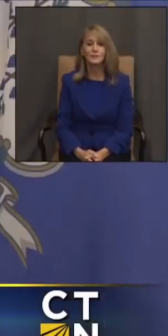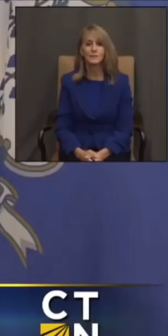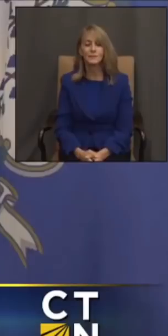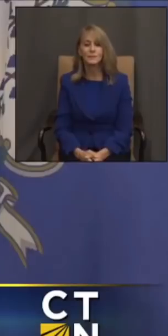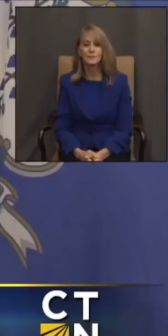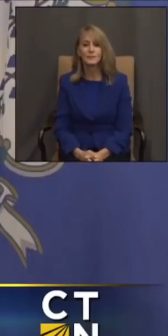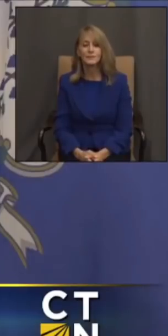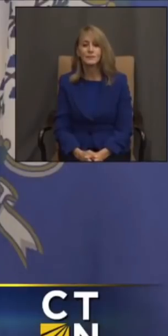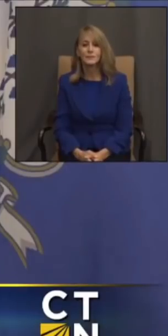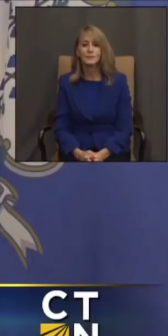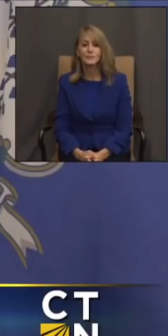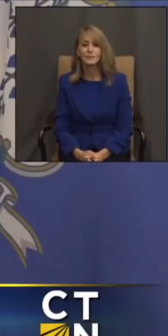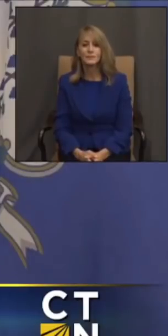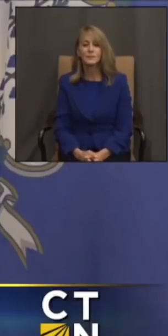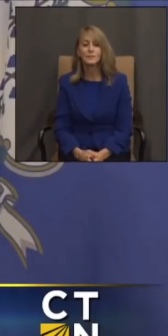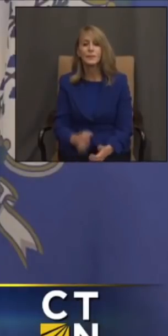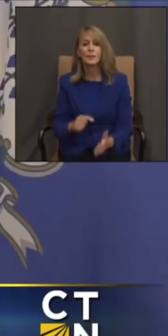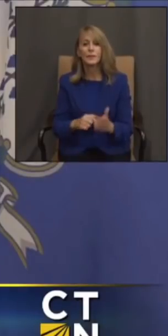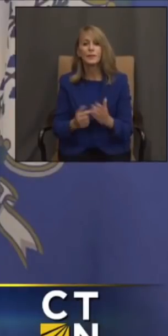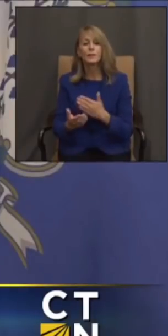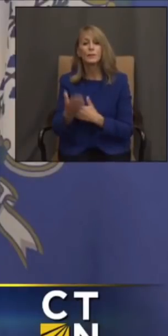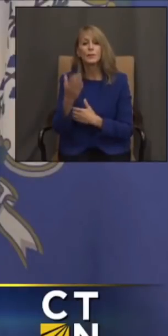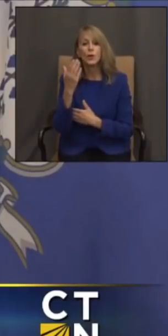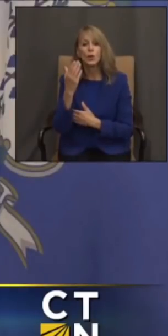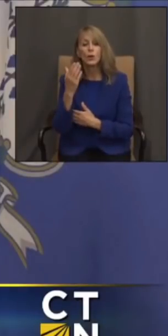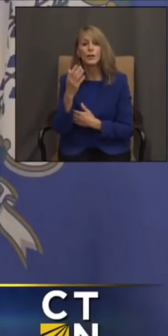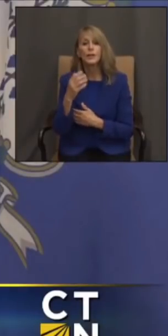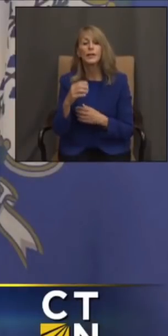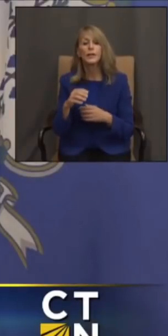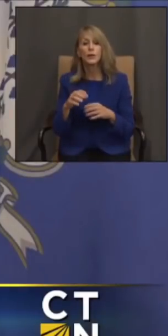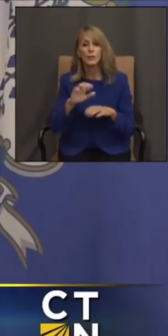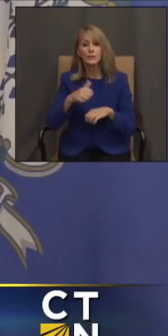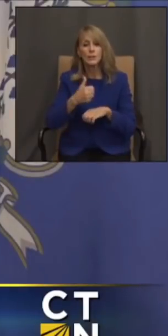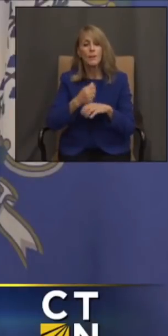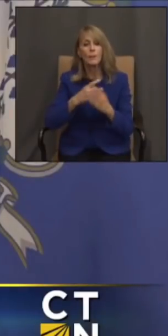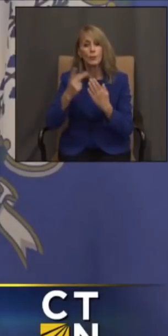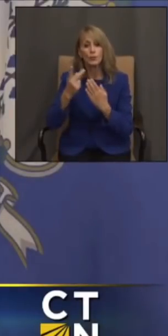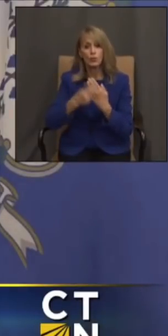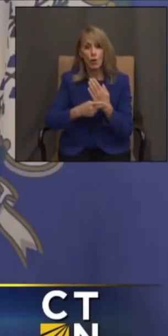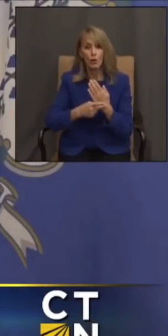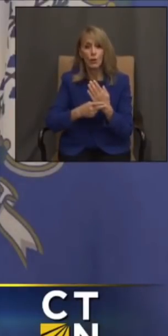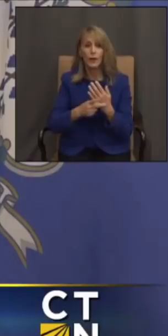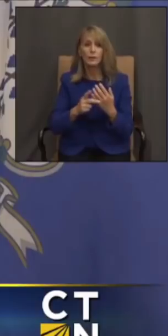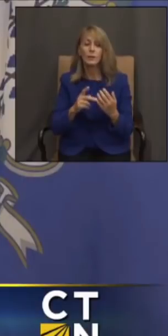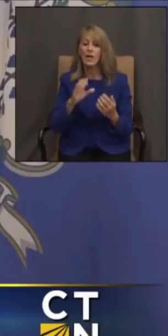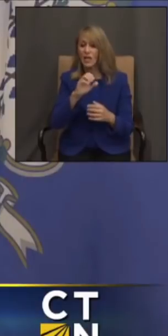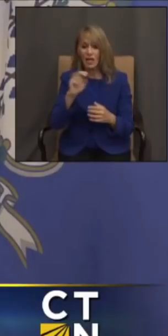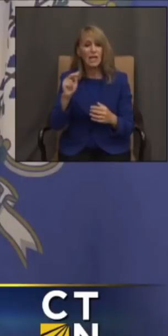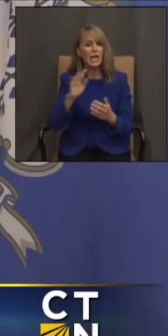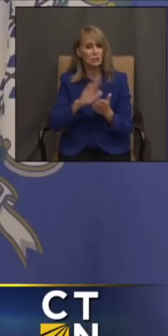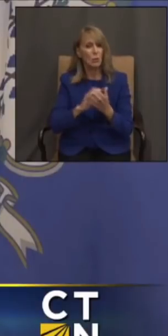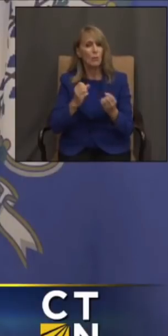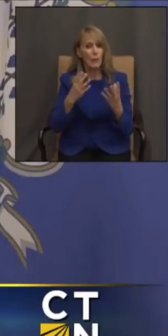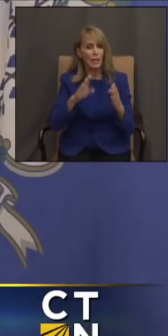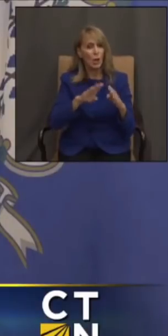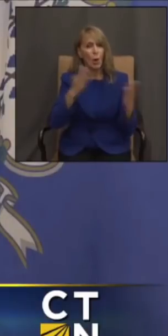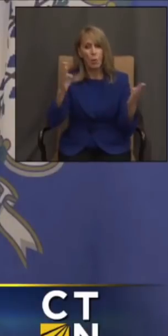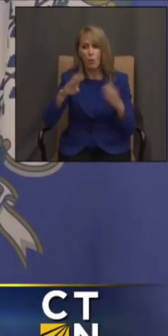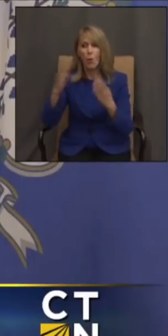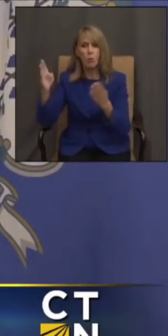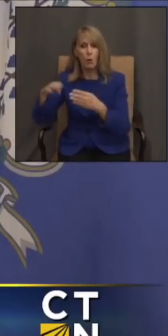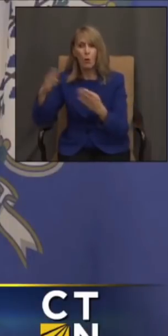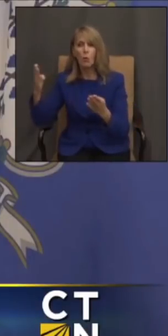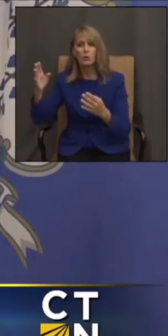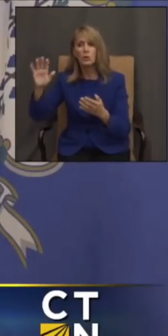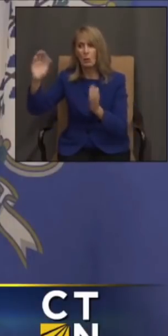we did a program this morning. It's called LEAP. And while our schools are more likely to be open than just about any schools in the country, a lot of our